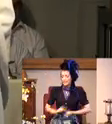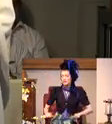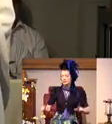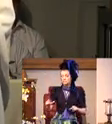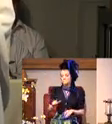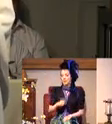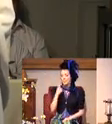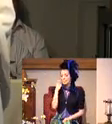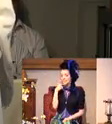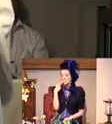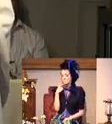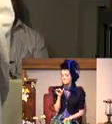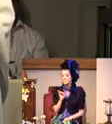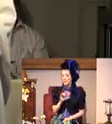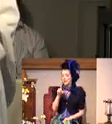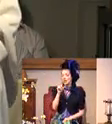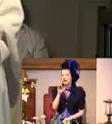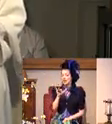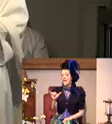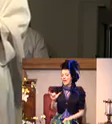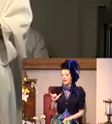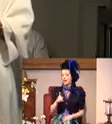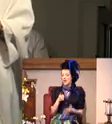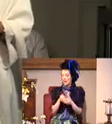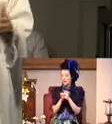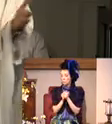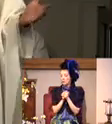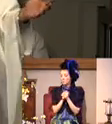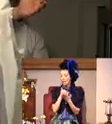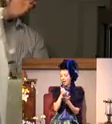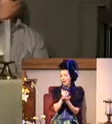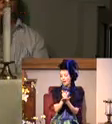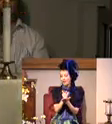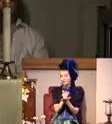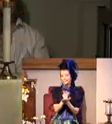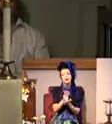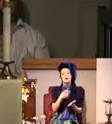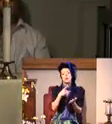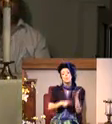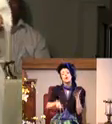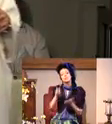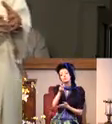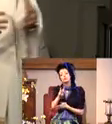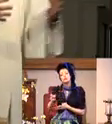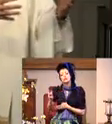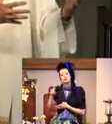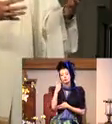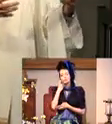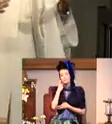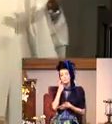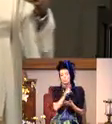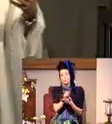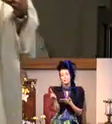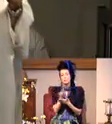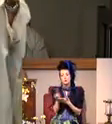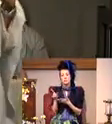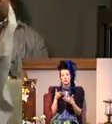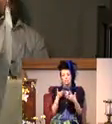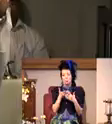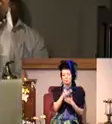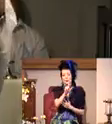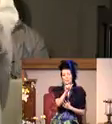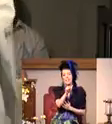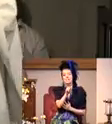name. Amen. Well, what a journey it's been for us over these last few weeks as we have journeyed through Lent and